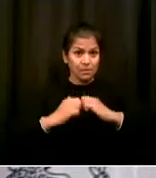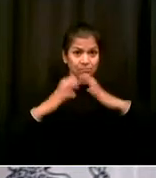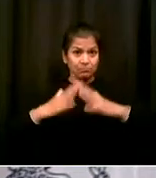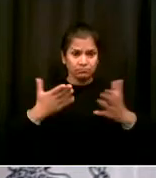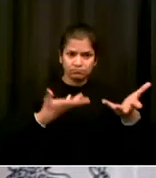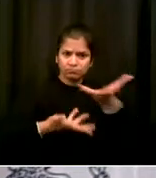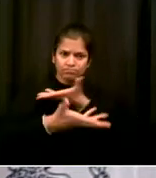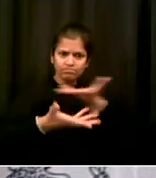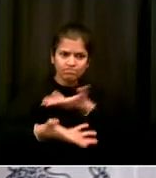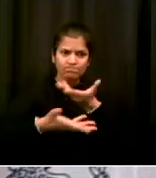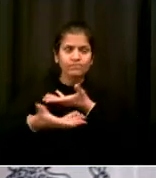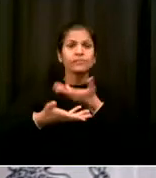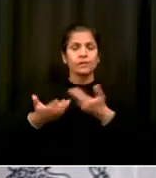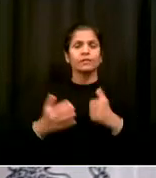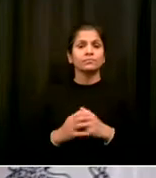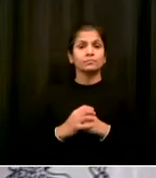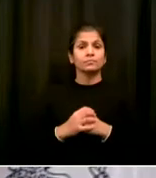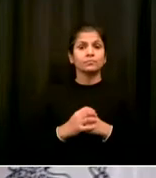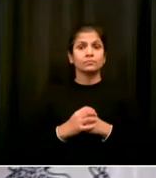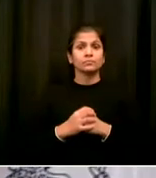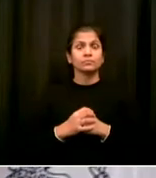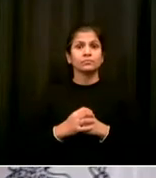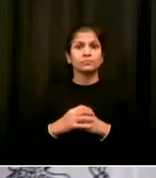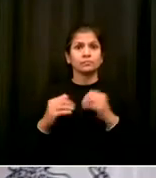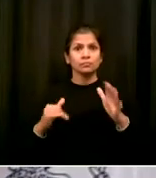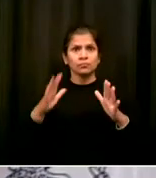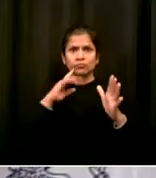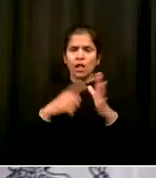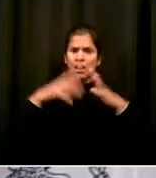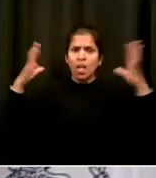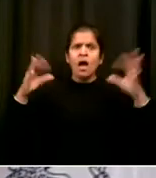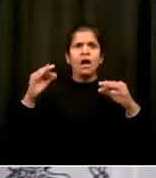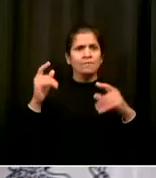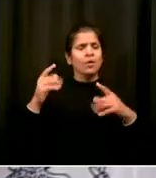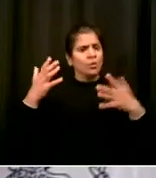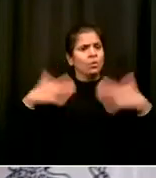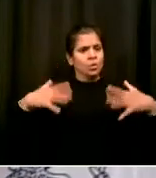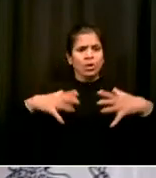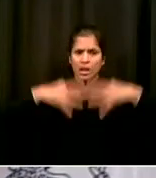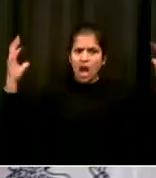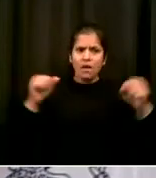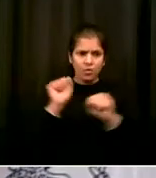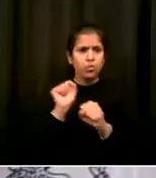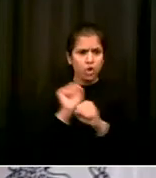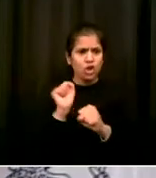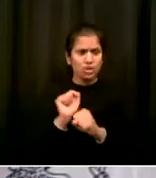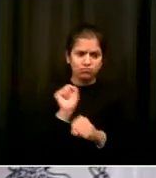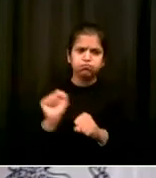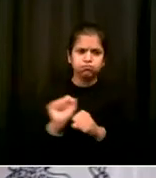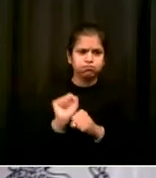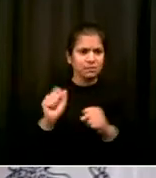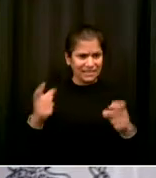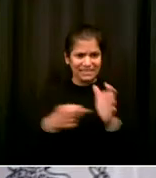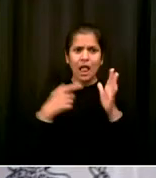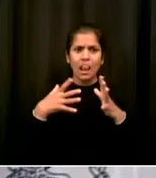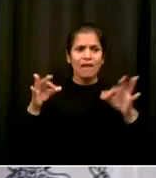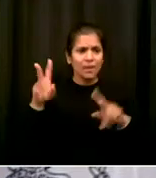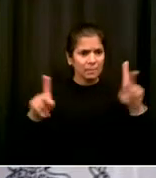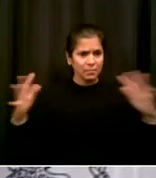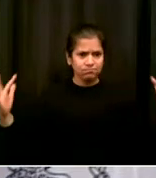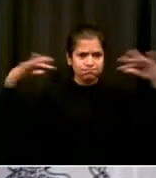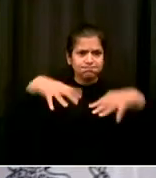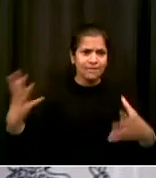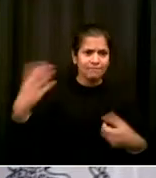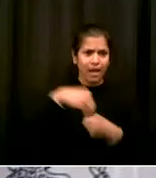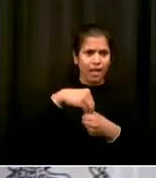be more and more grassroots, more and more people getting involved, leaders, agencies, institutions, parts of the community, you name